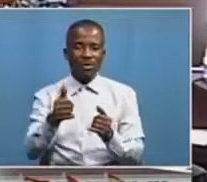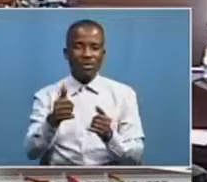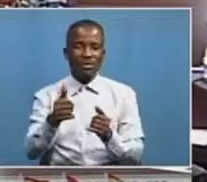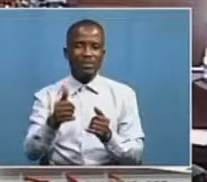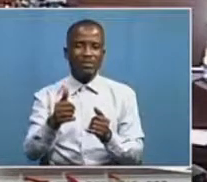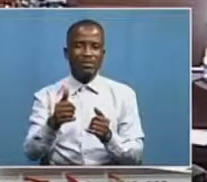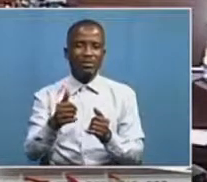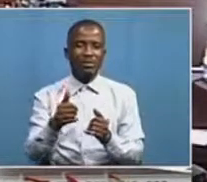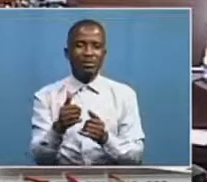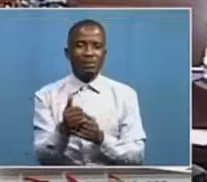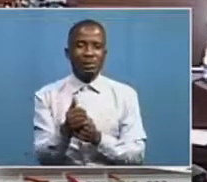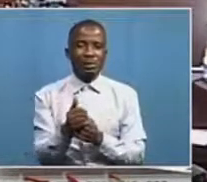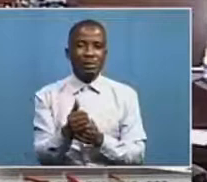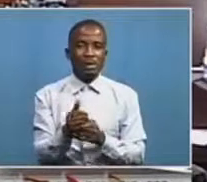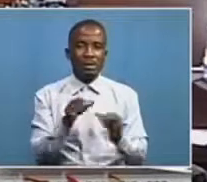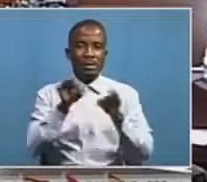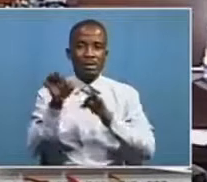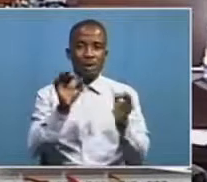suit number